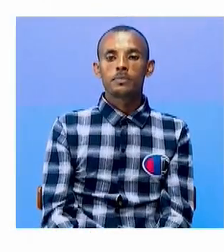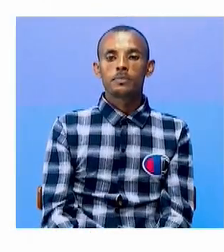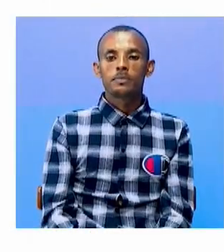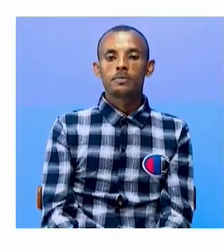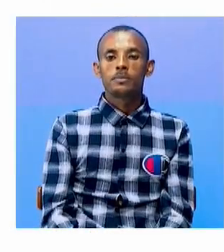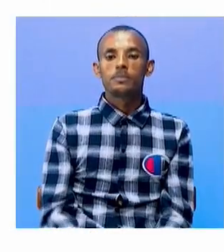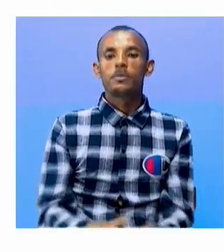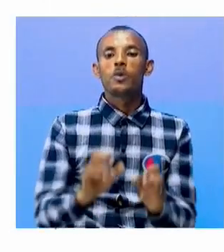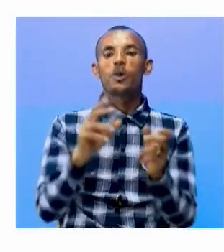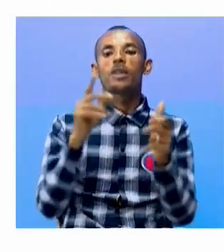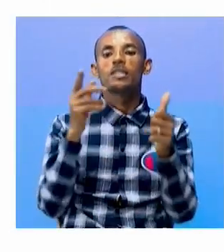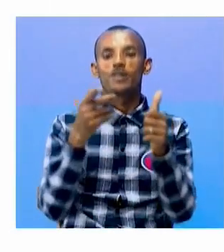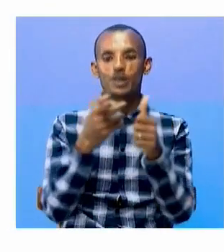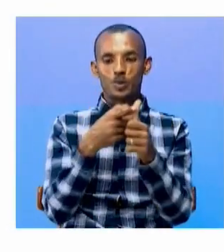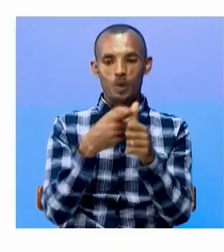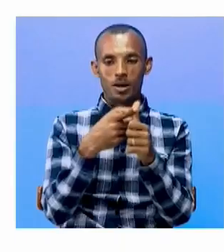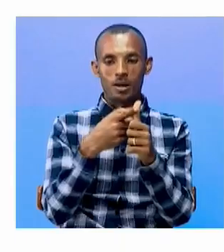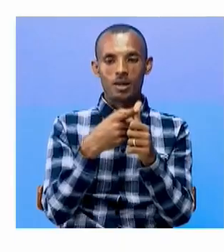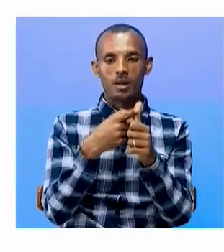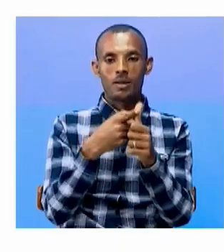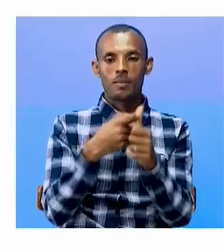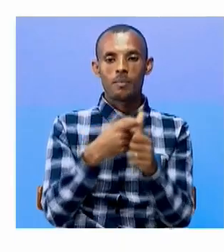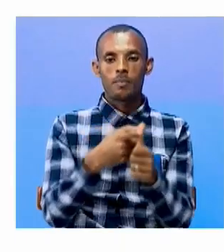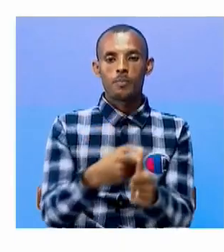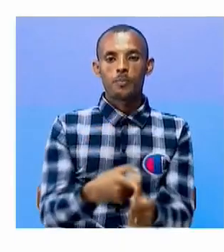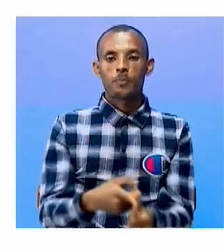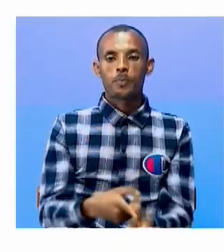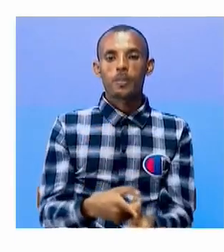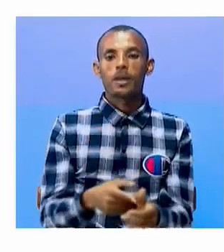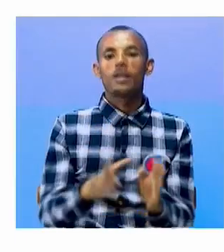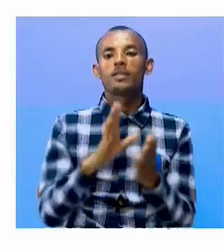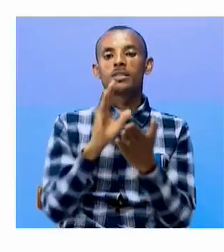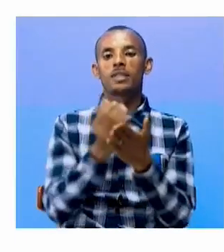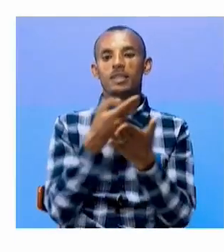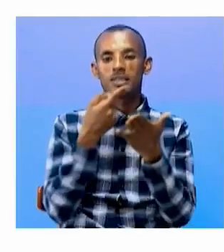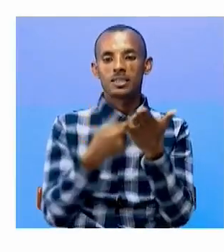Okay, the first one, let's take this.